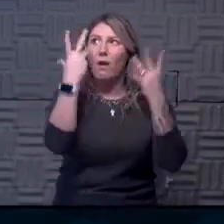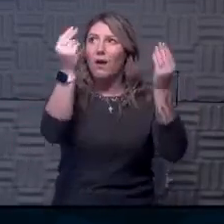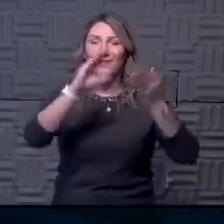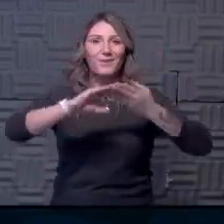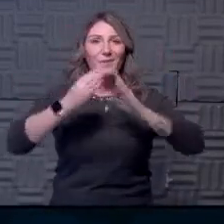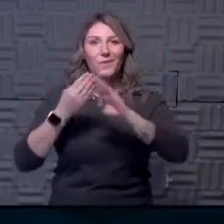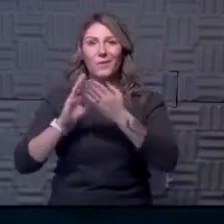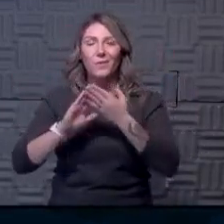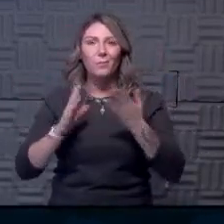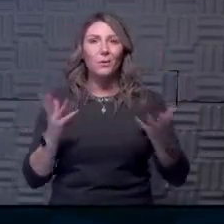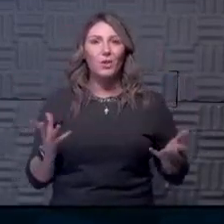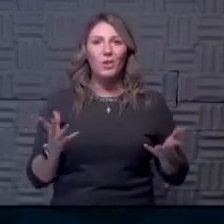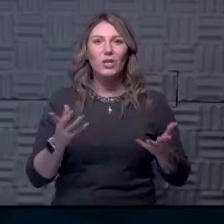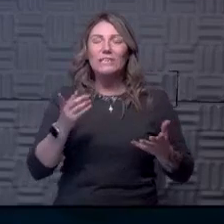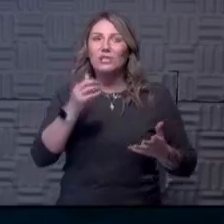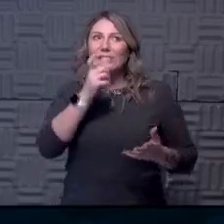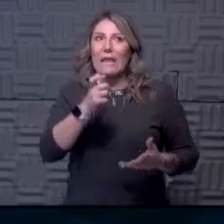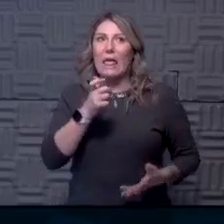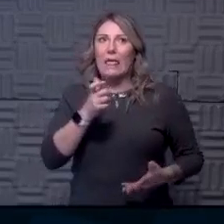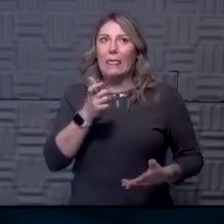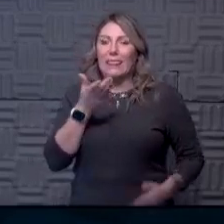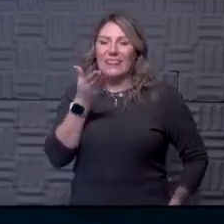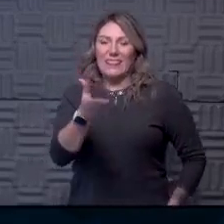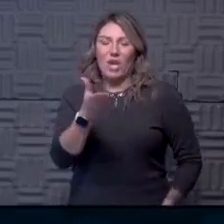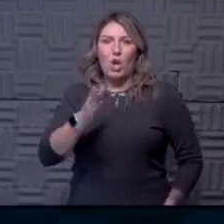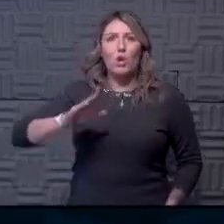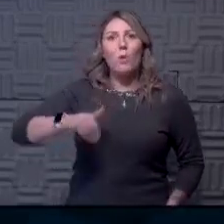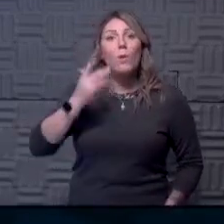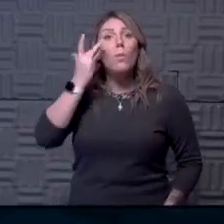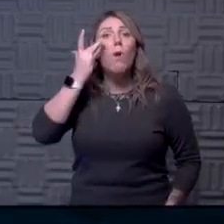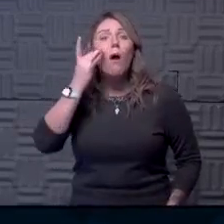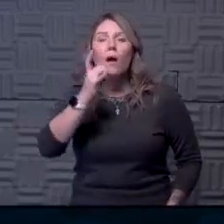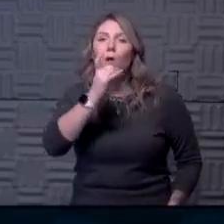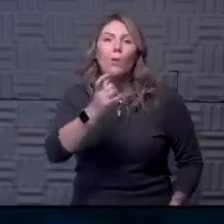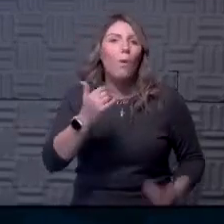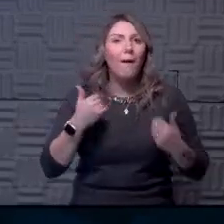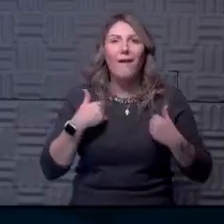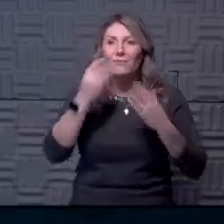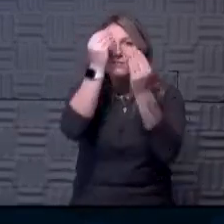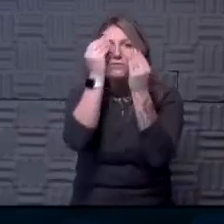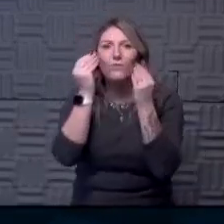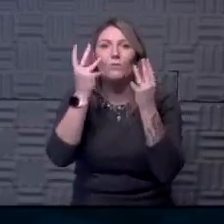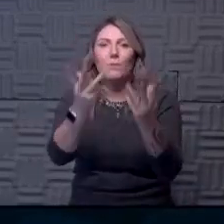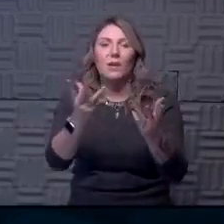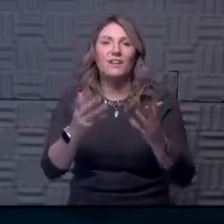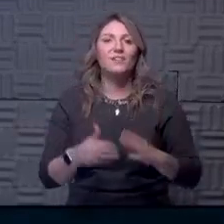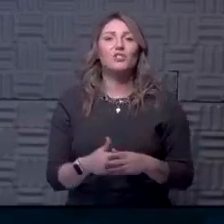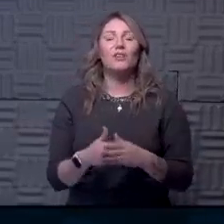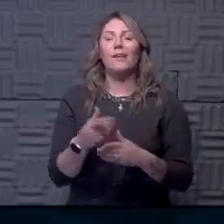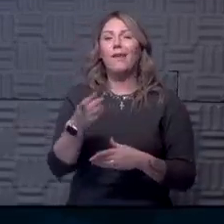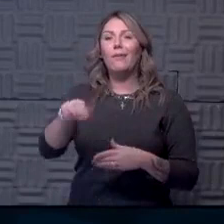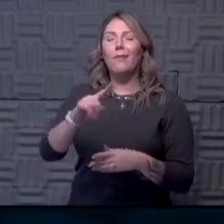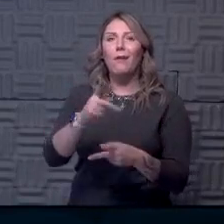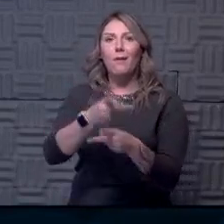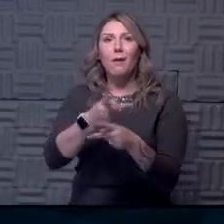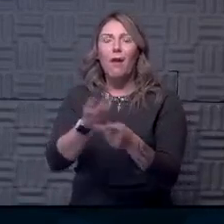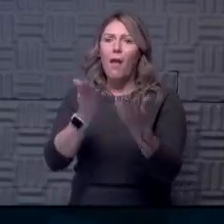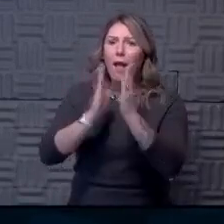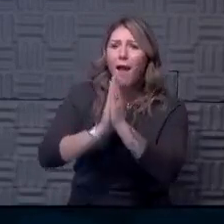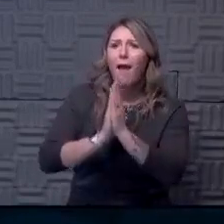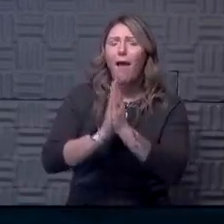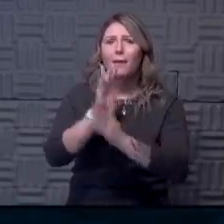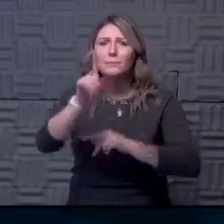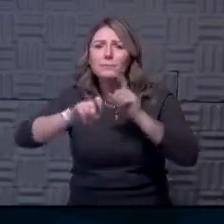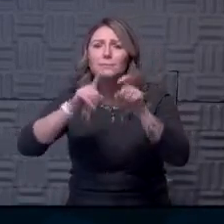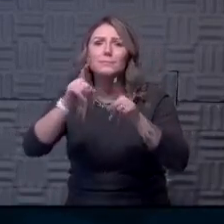just like they're not there yet, many of them, because they don't have the information. And again, they keep asking, we want leaders